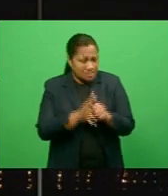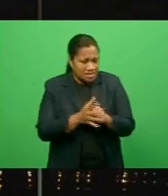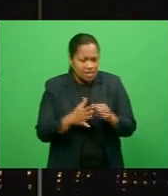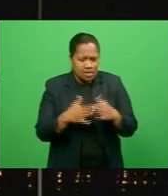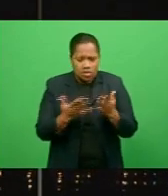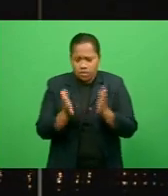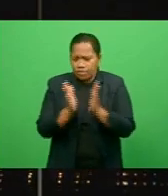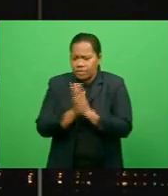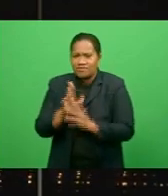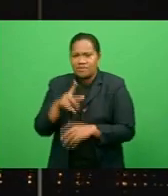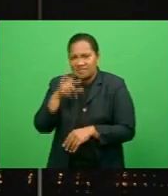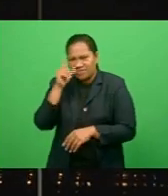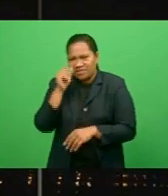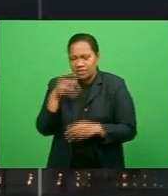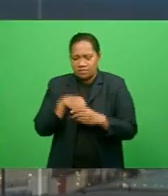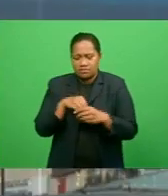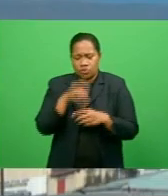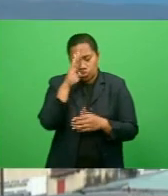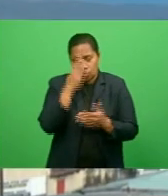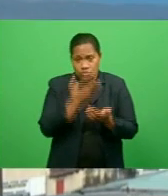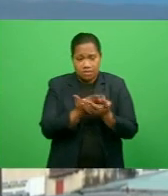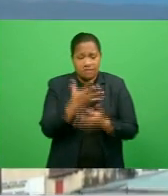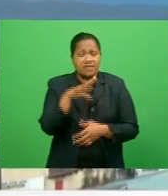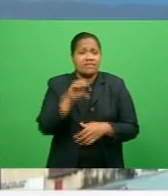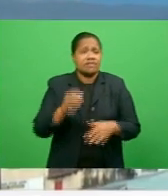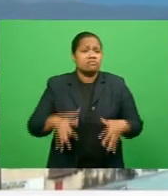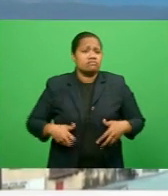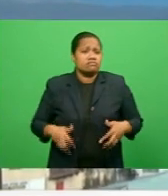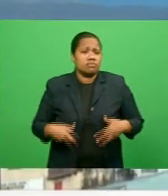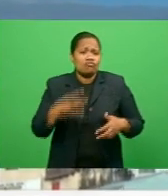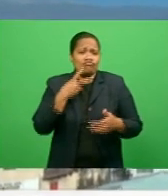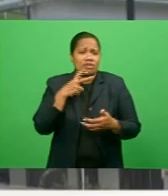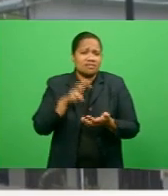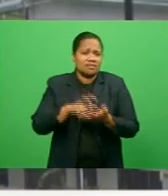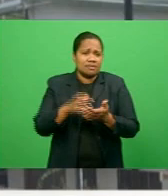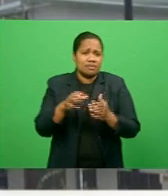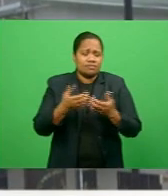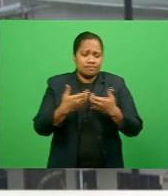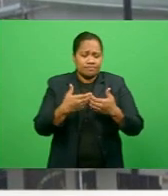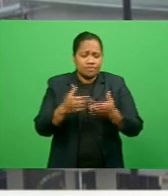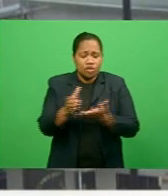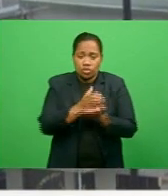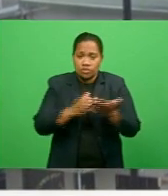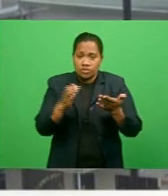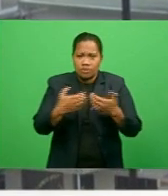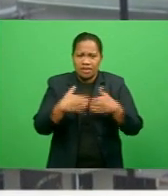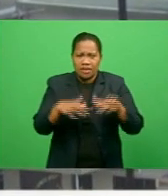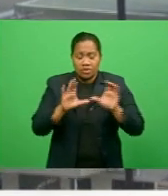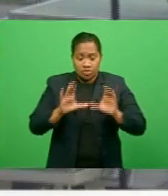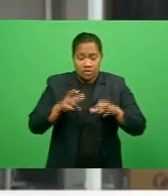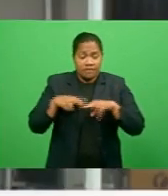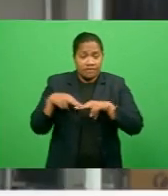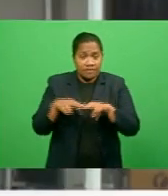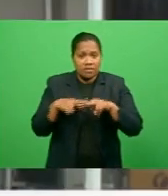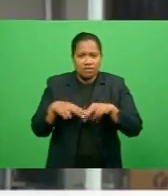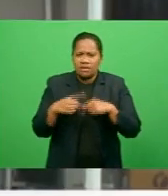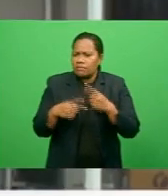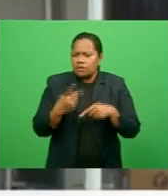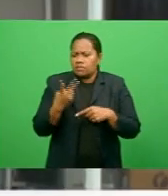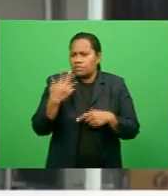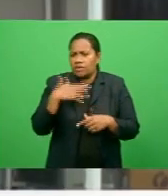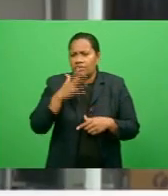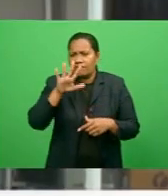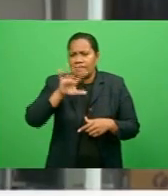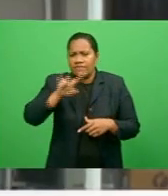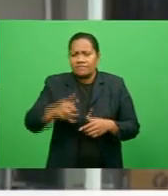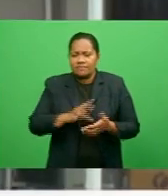Fijians, including students. 50 complaints have been registered by the Consumer Council of Fiji, valued at over